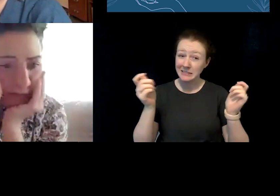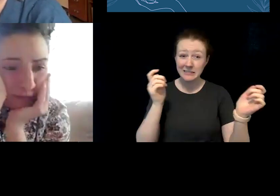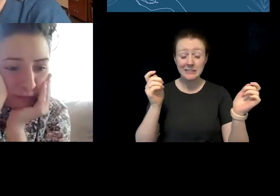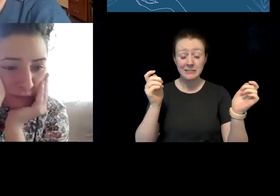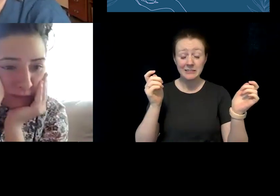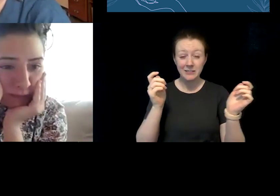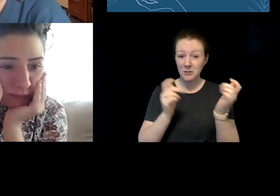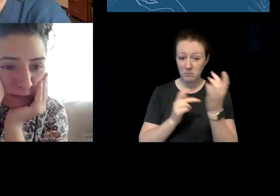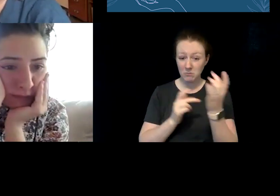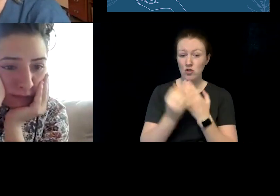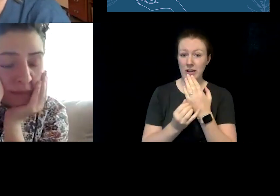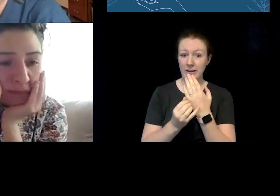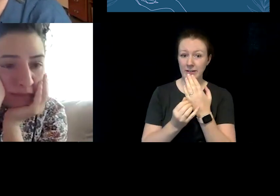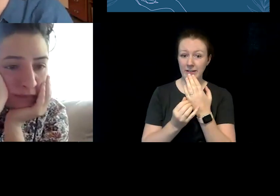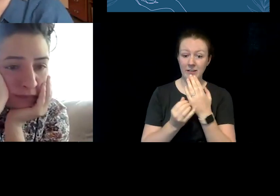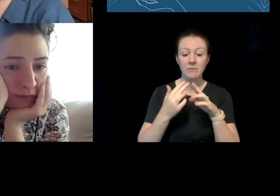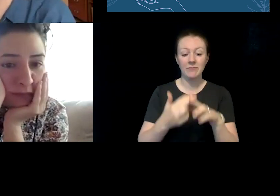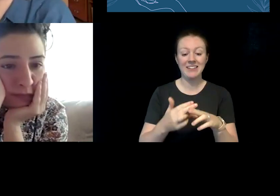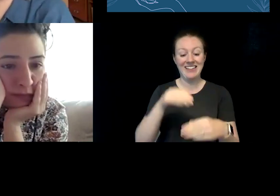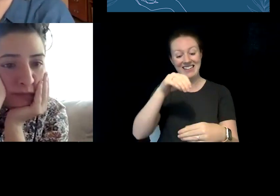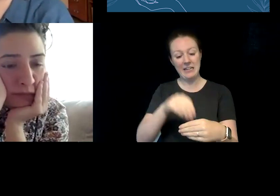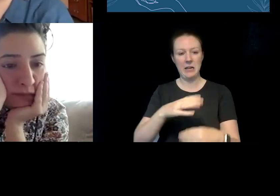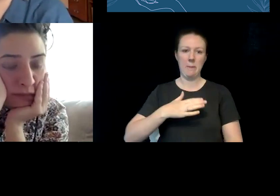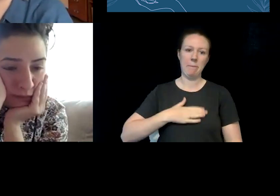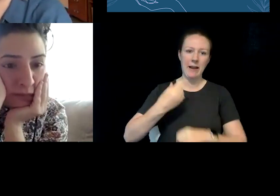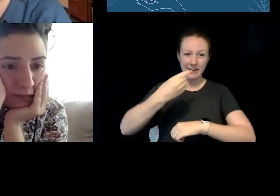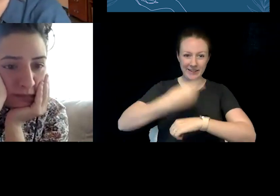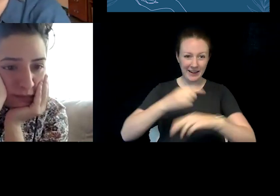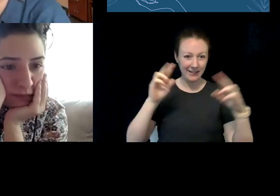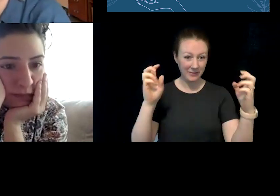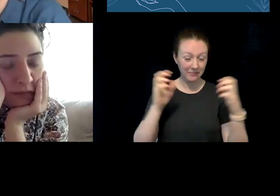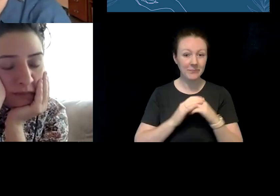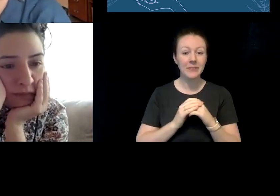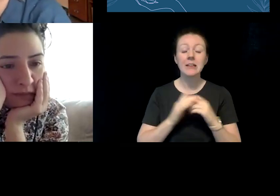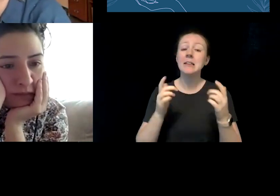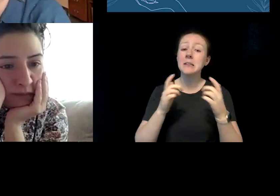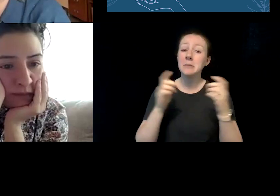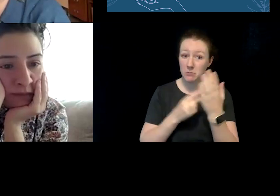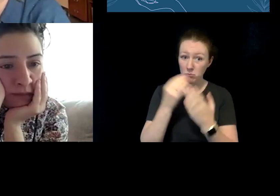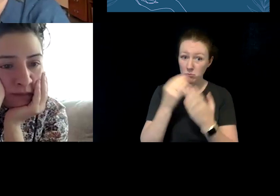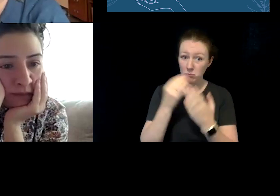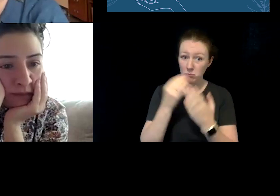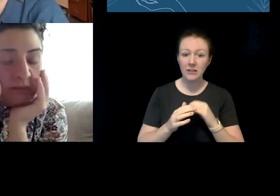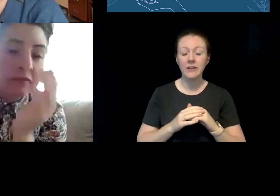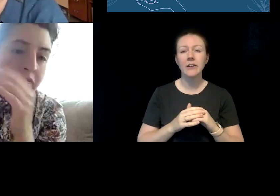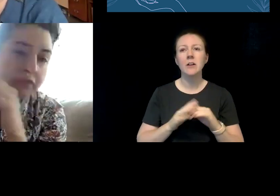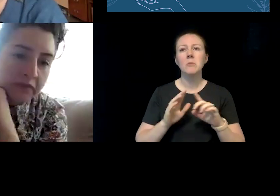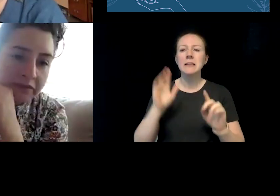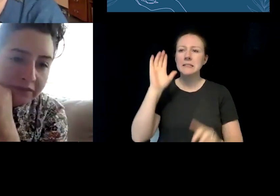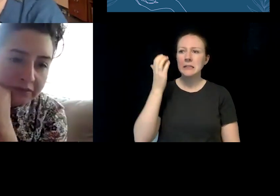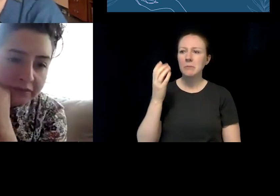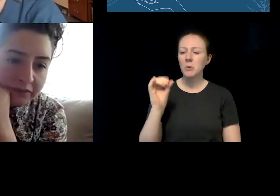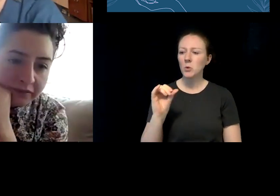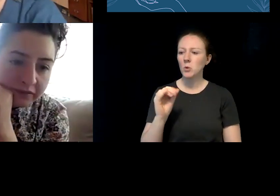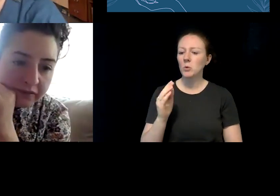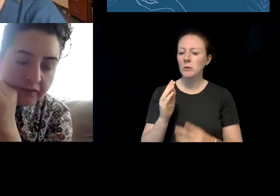called In My Day, which was a verbatim piece with a large cast. And it also had subject